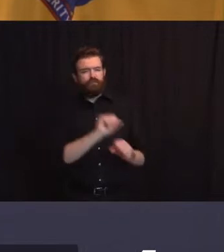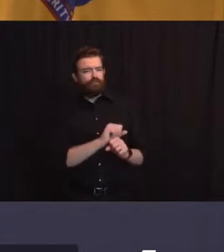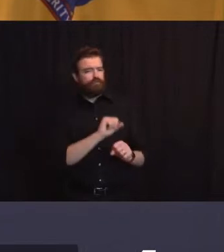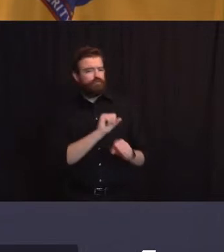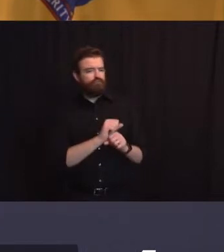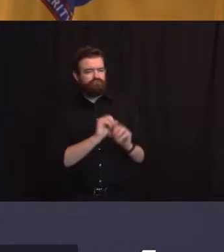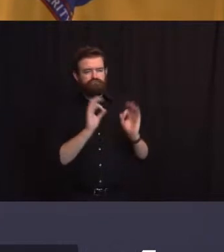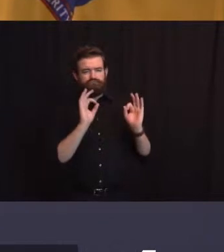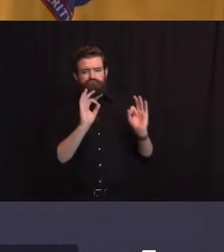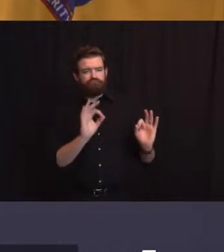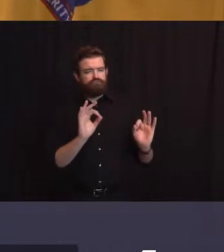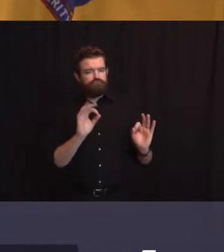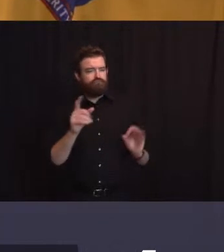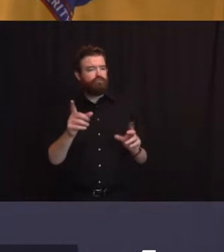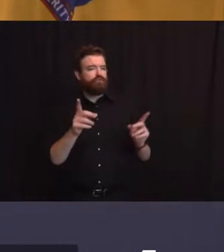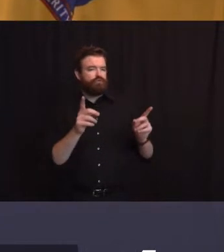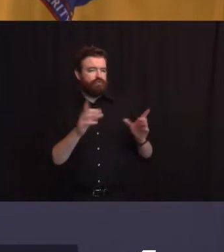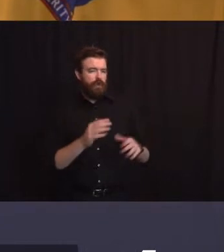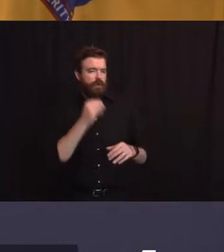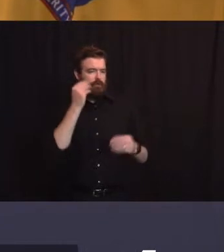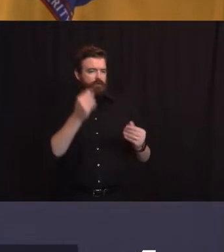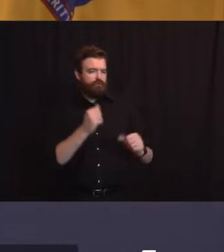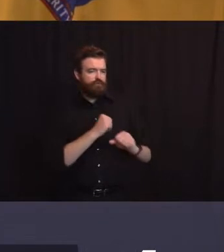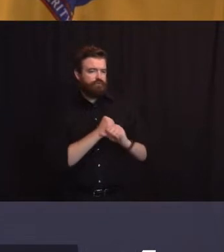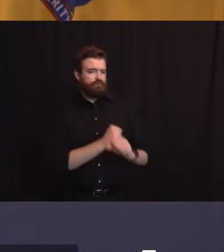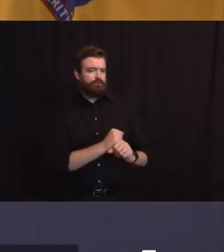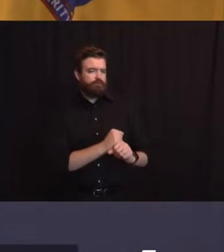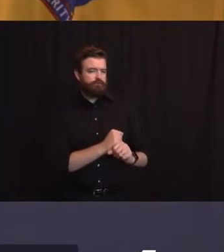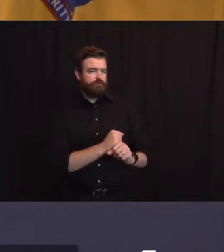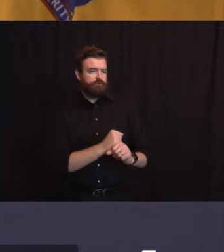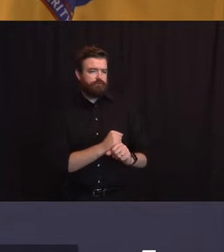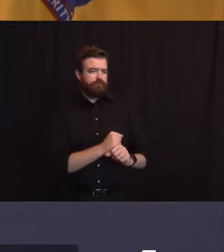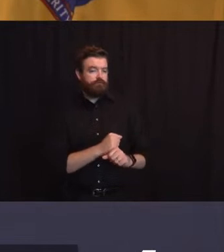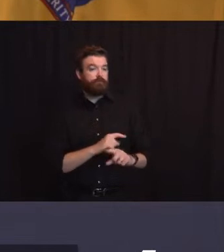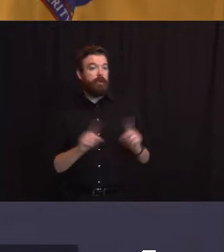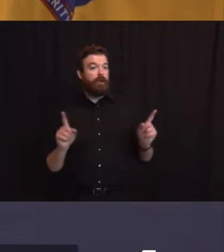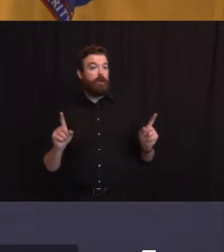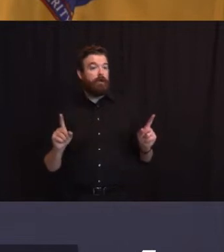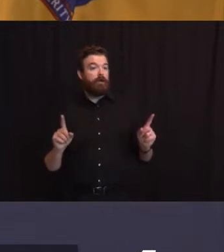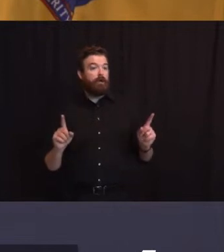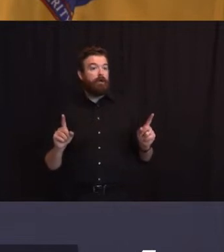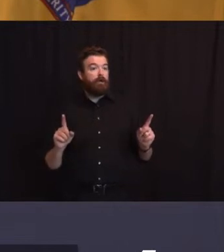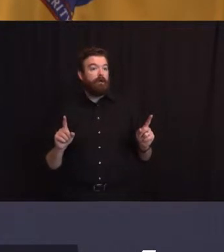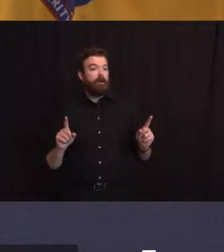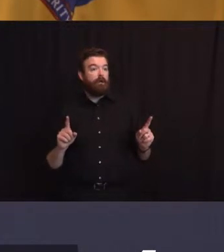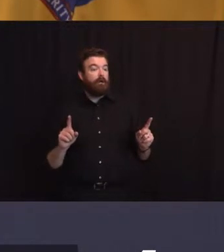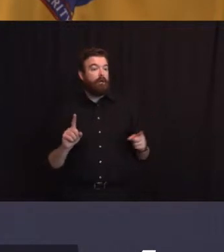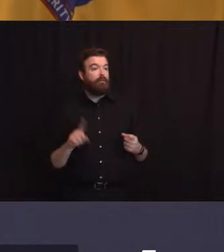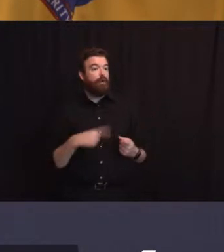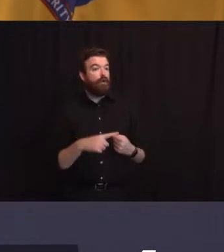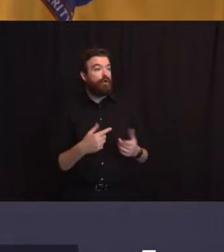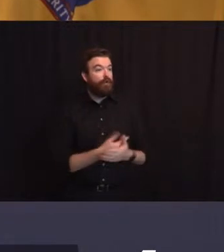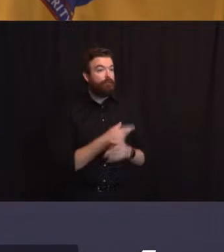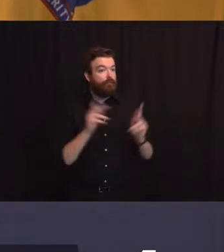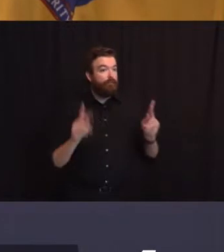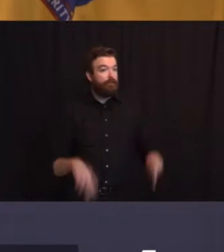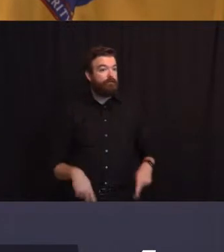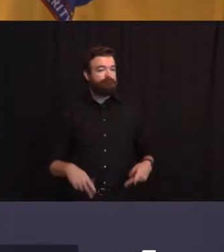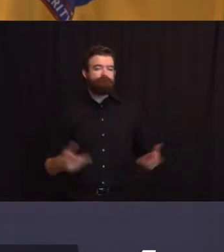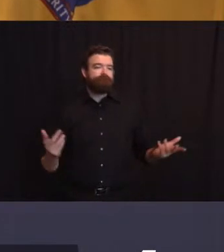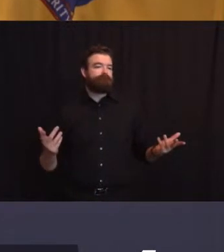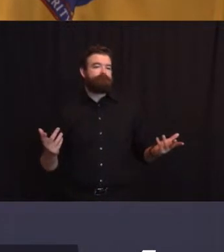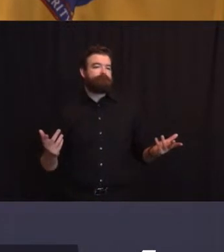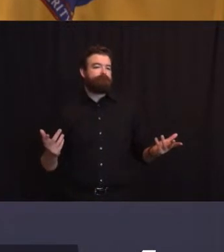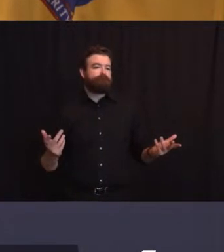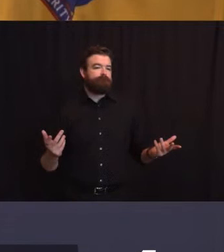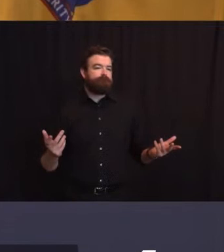as the Director of Homeland Security and Preparedness, no news on that front. But I promise you we will let you know as soon as we do. And